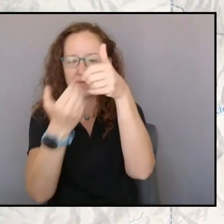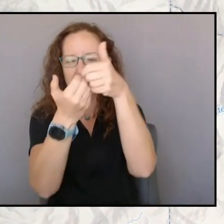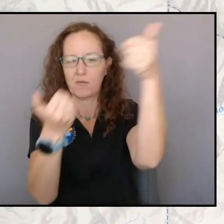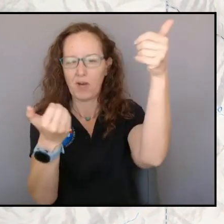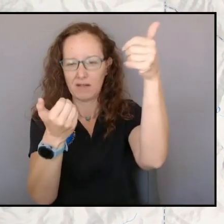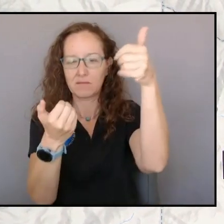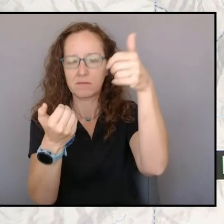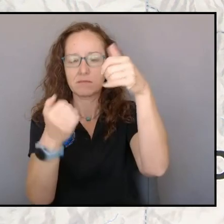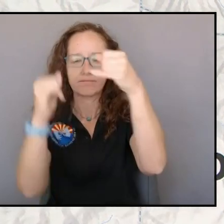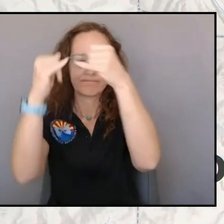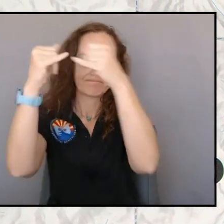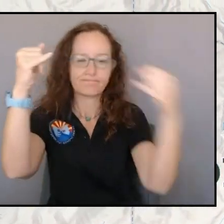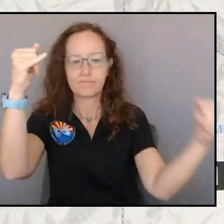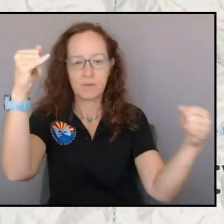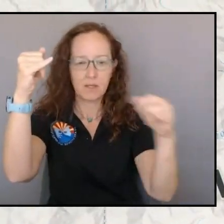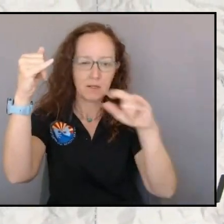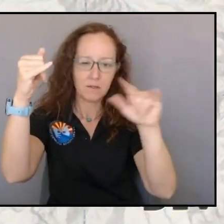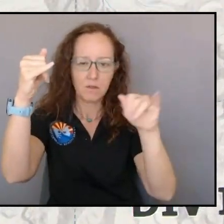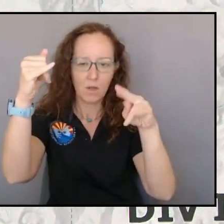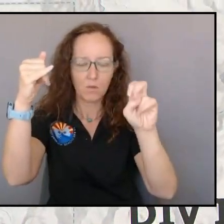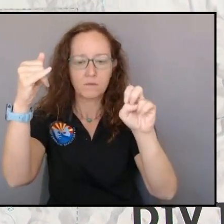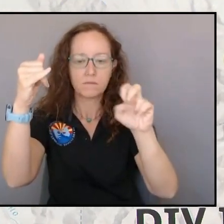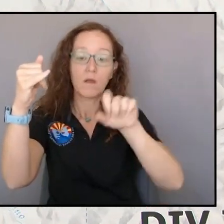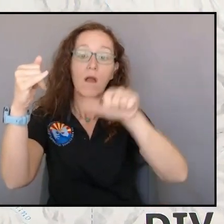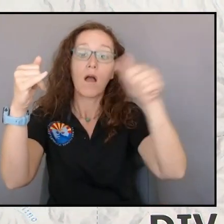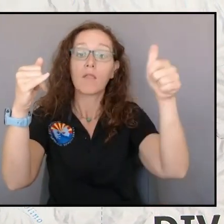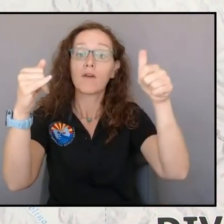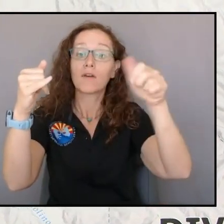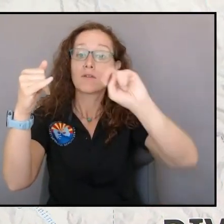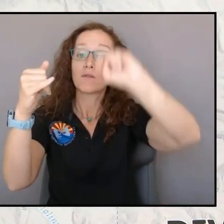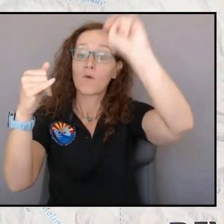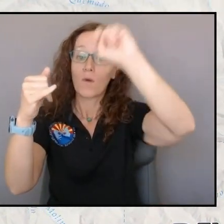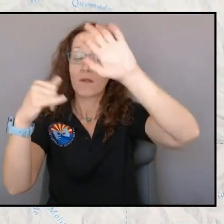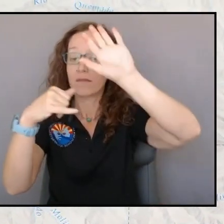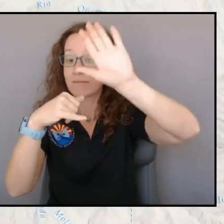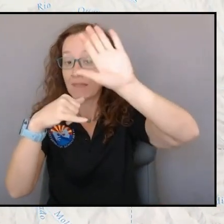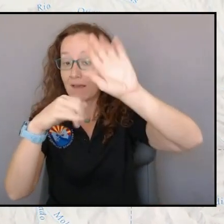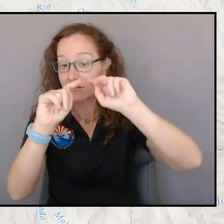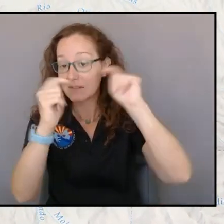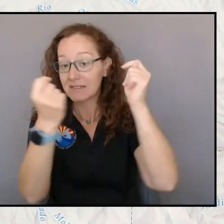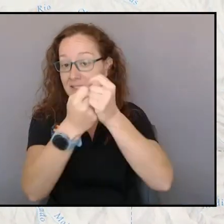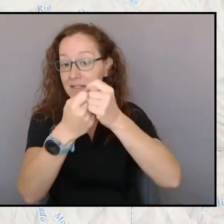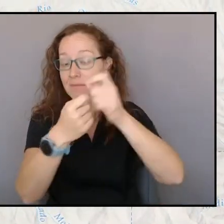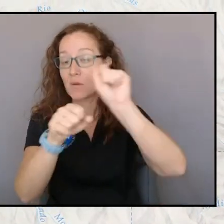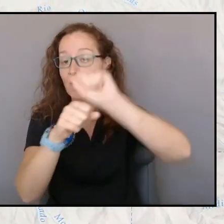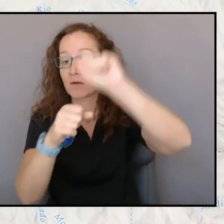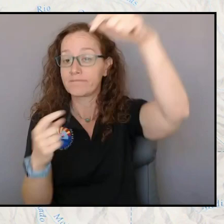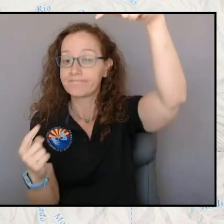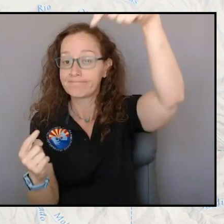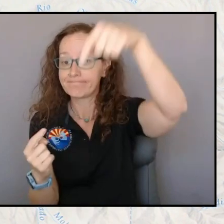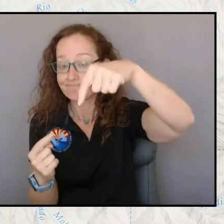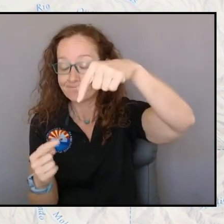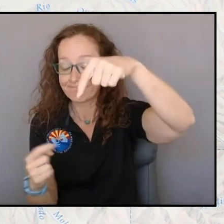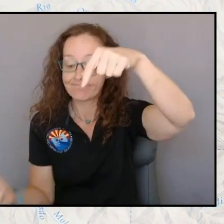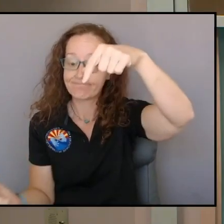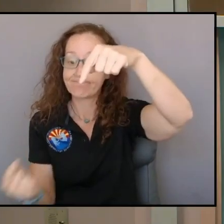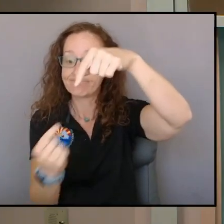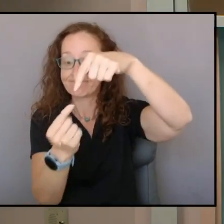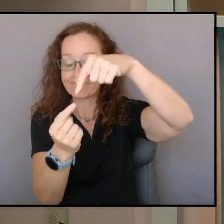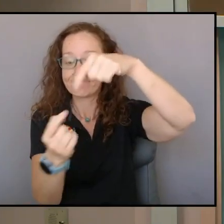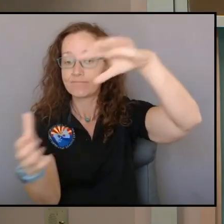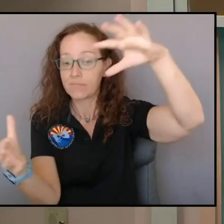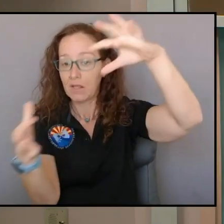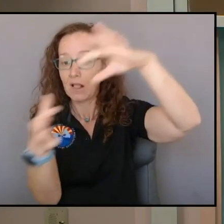with the zone to the north of us because they're coming down with their fire front to tie in